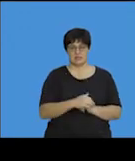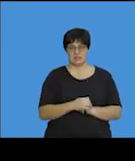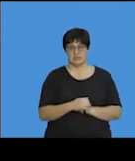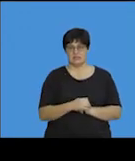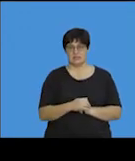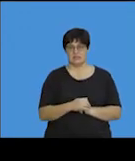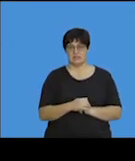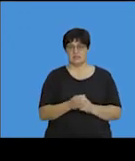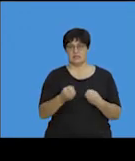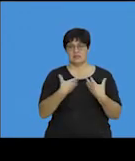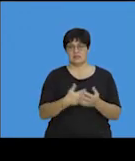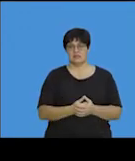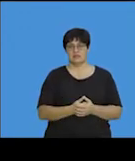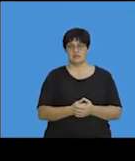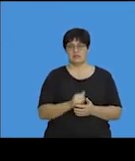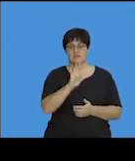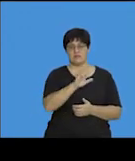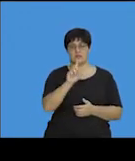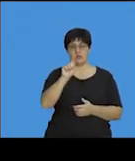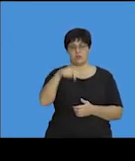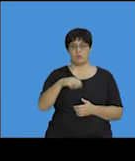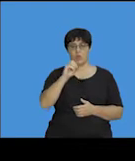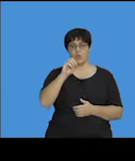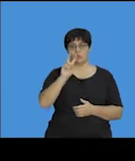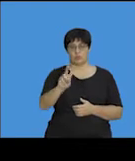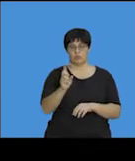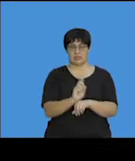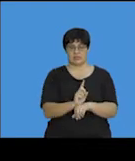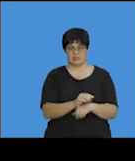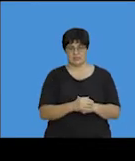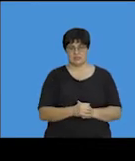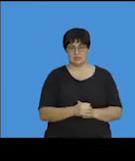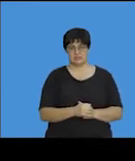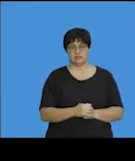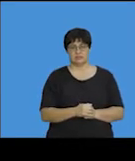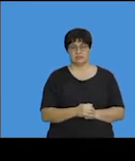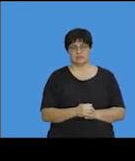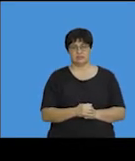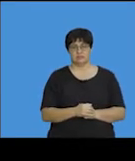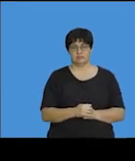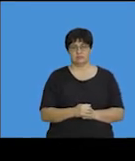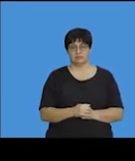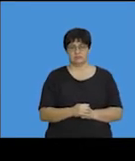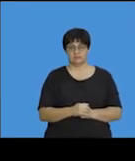minus 9.8 gives me 51,02 seconds.